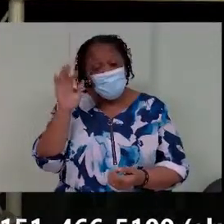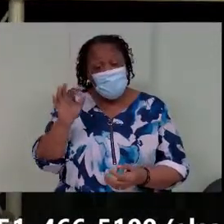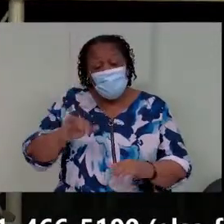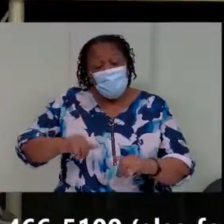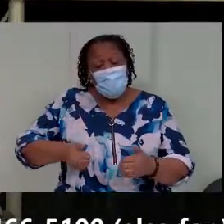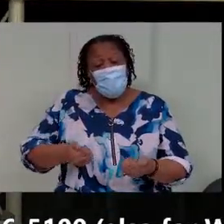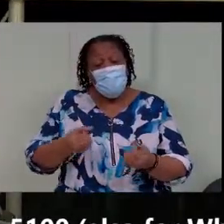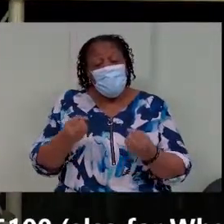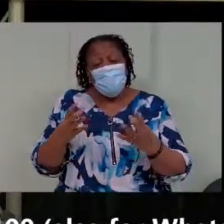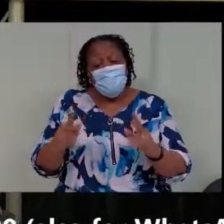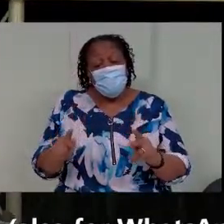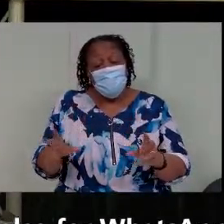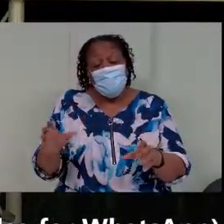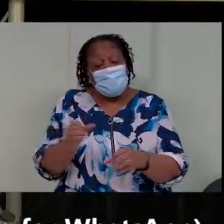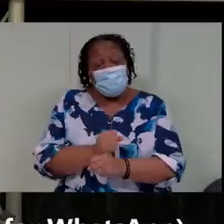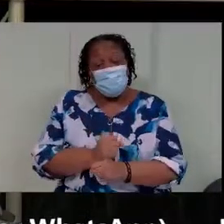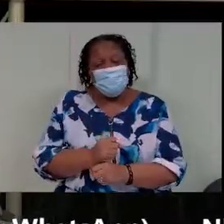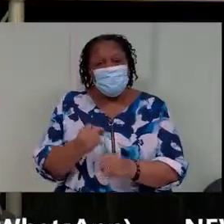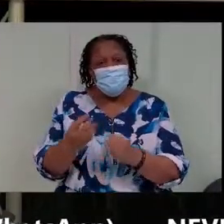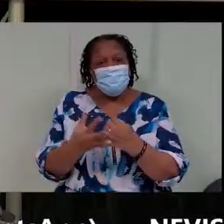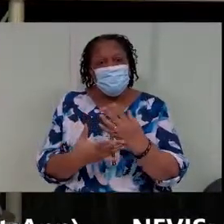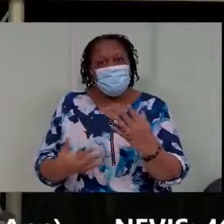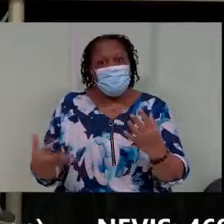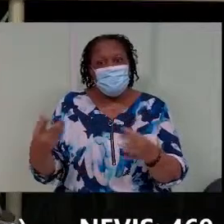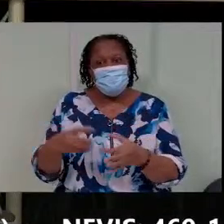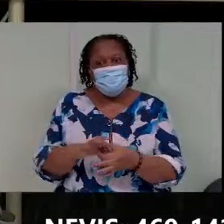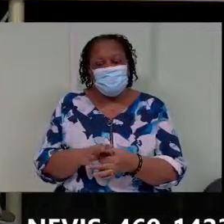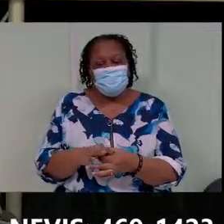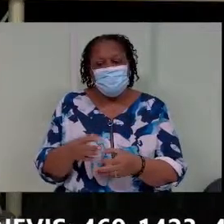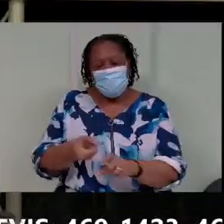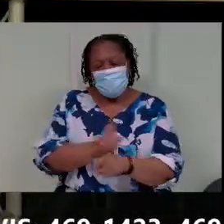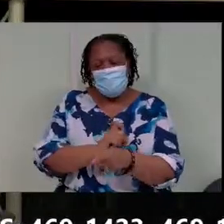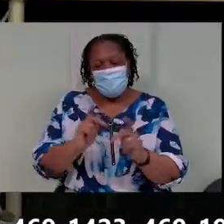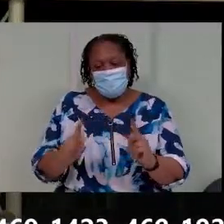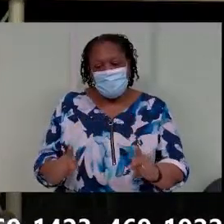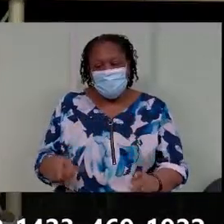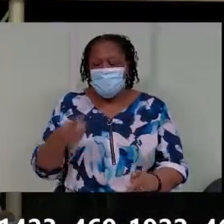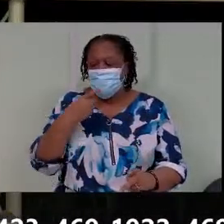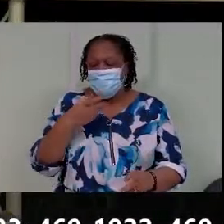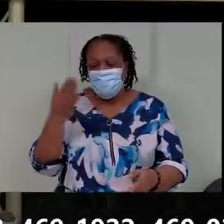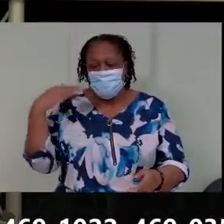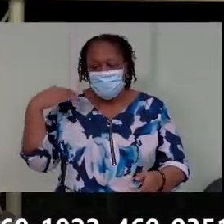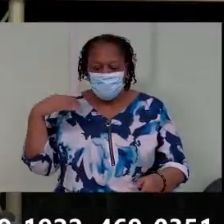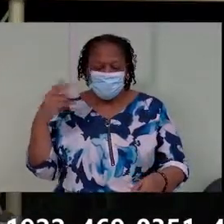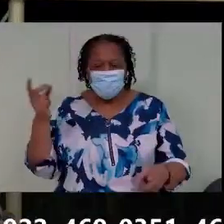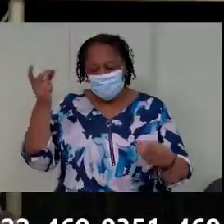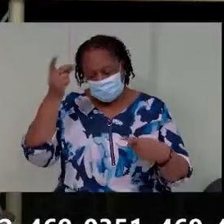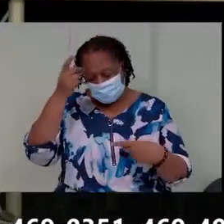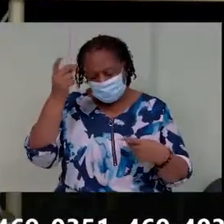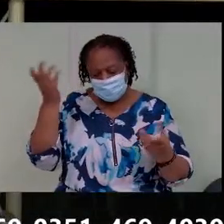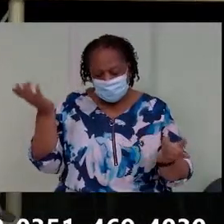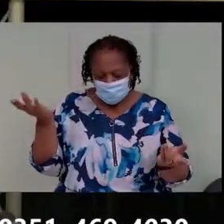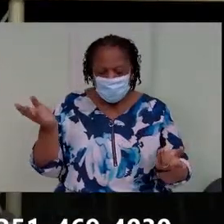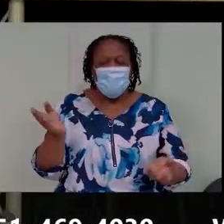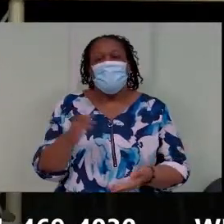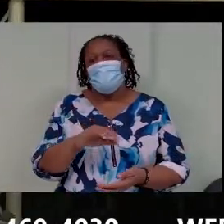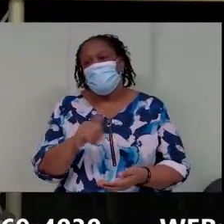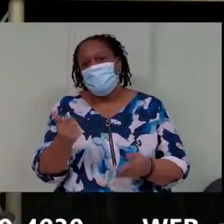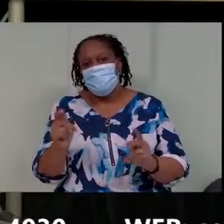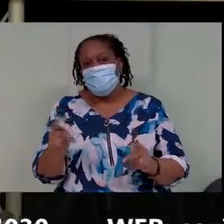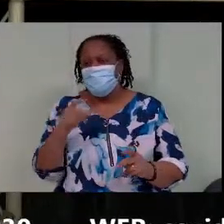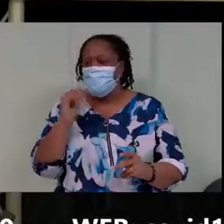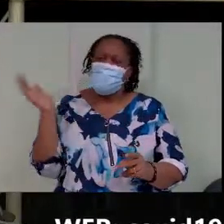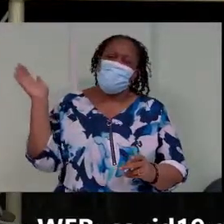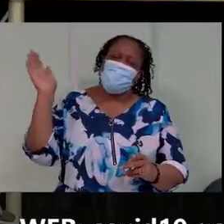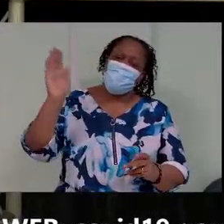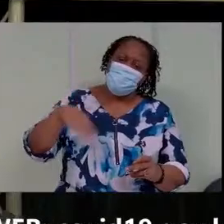you would have to get plasma from persons who recover, and it requires persons coming forward and donating the plasma. So it's not going